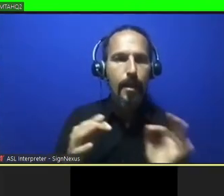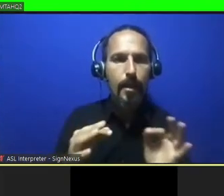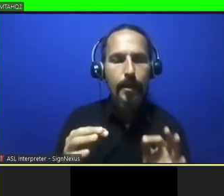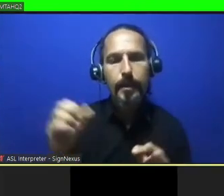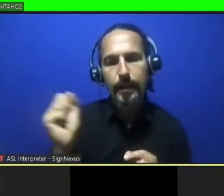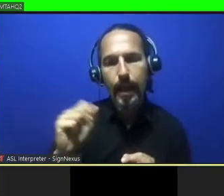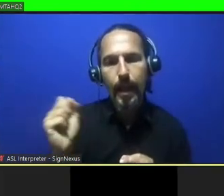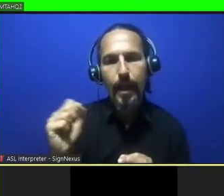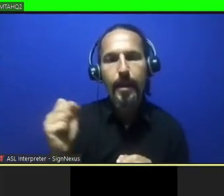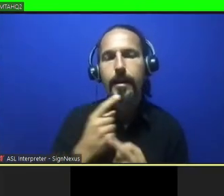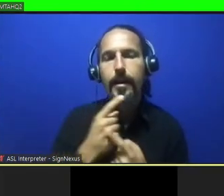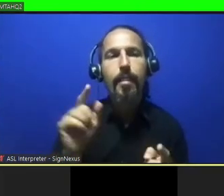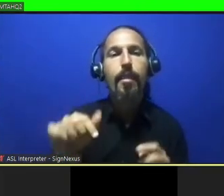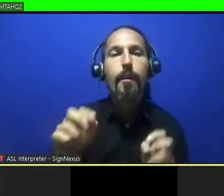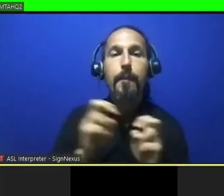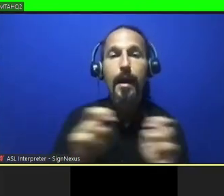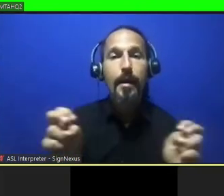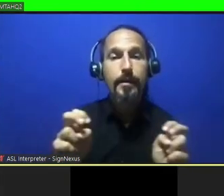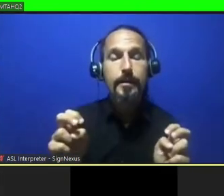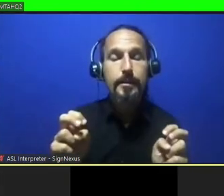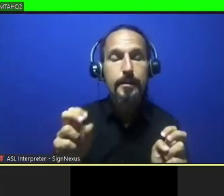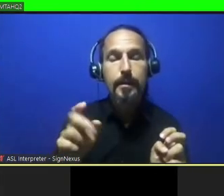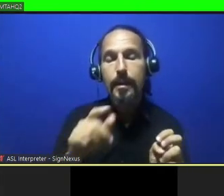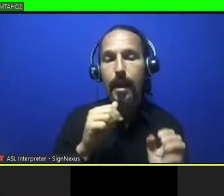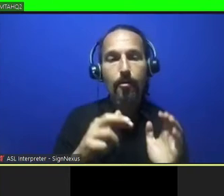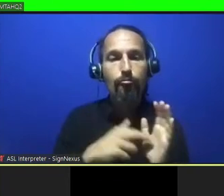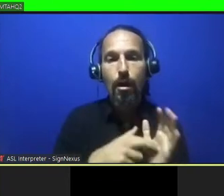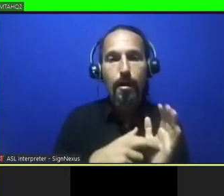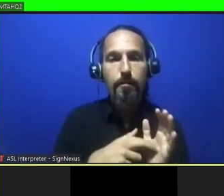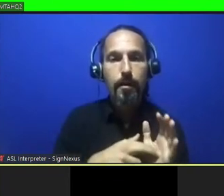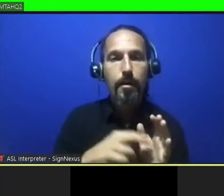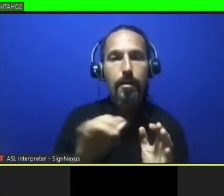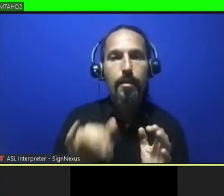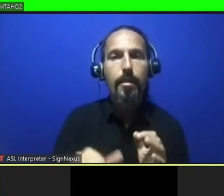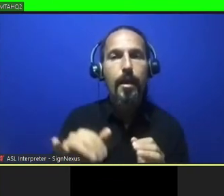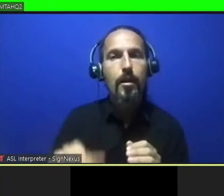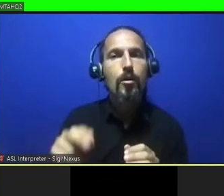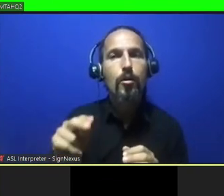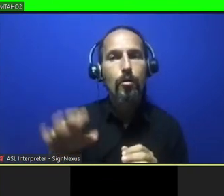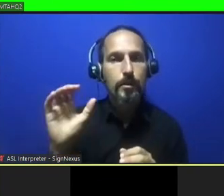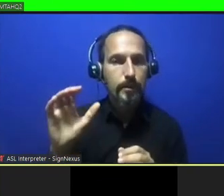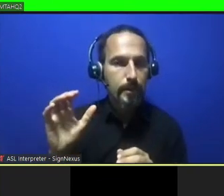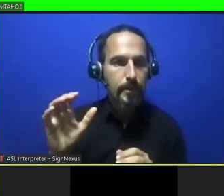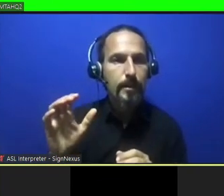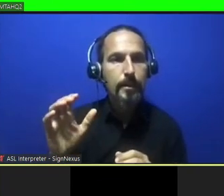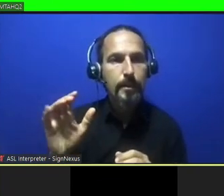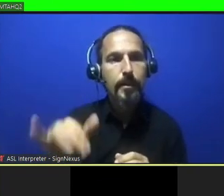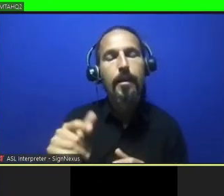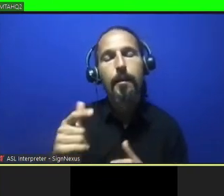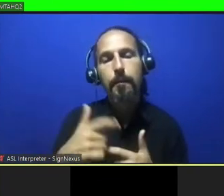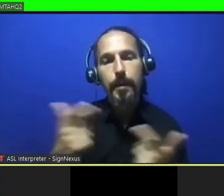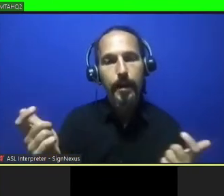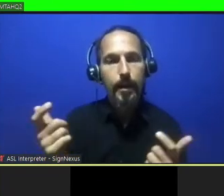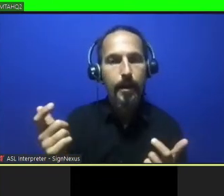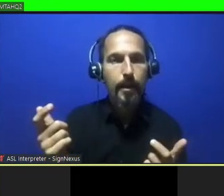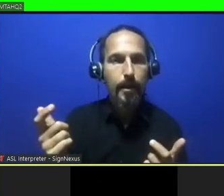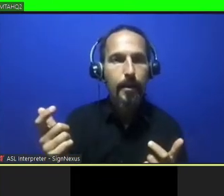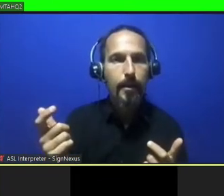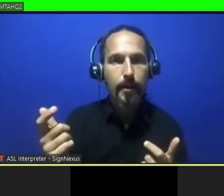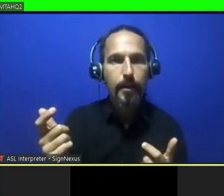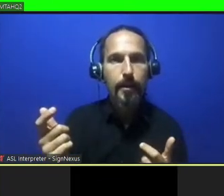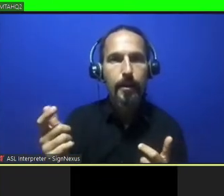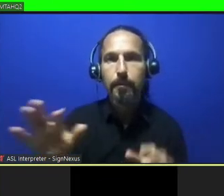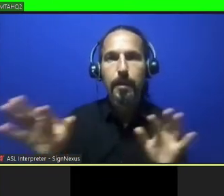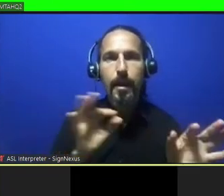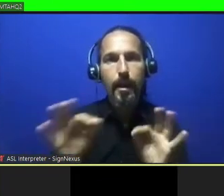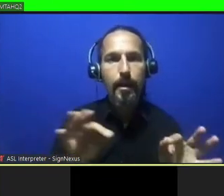so what i'm saying this panel is very it doesn't represent the body the makeup of new york city it's a very hand-picked really